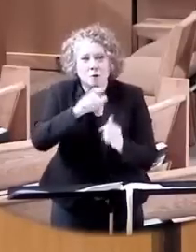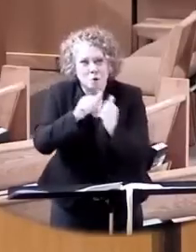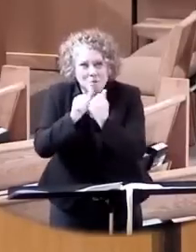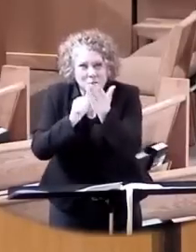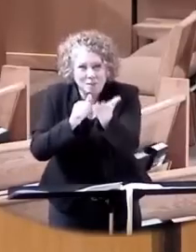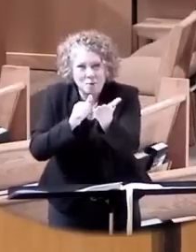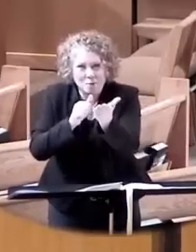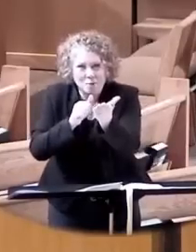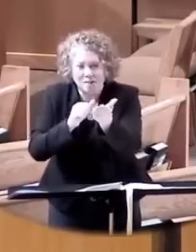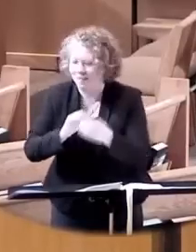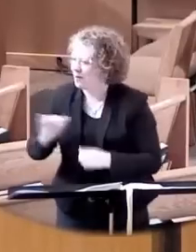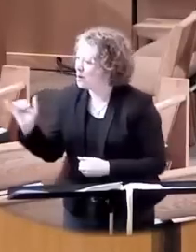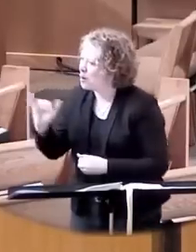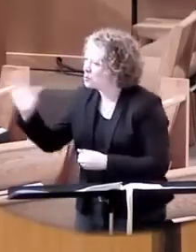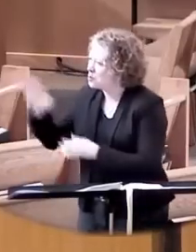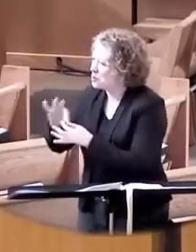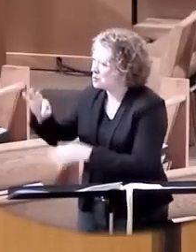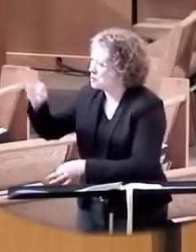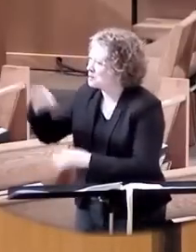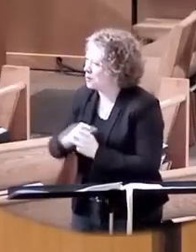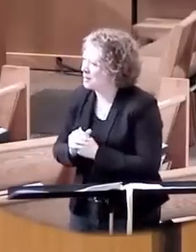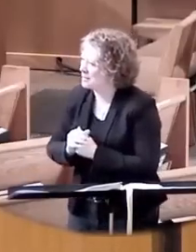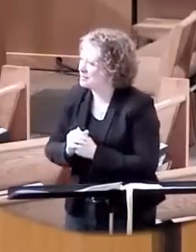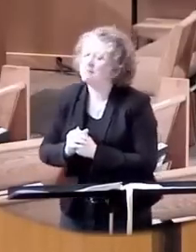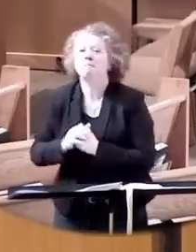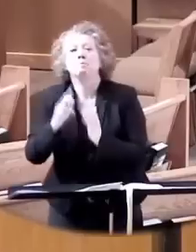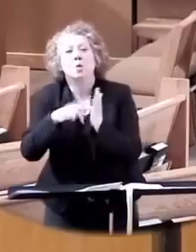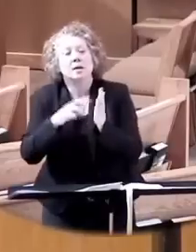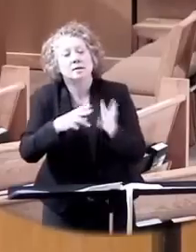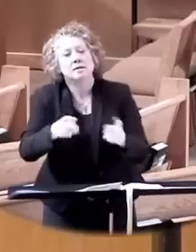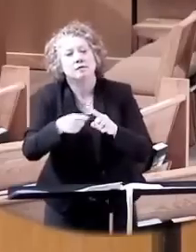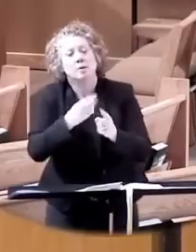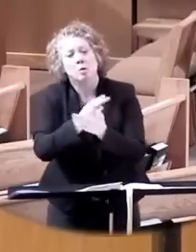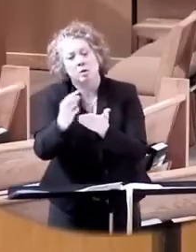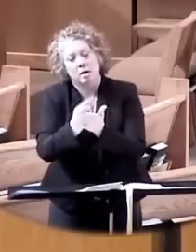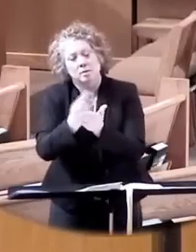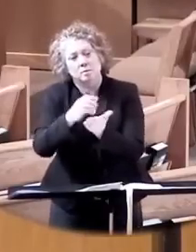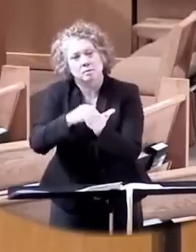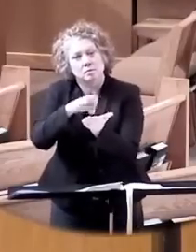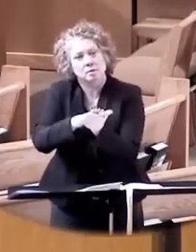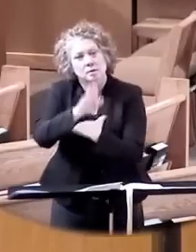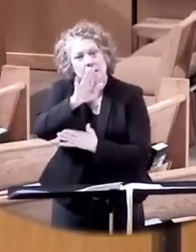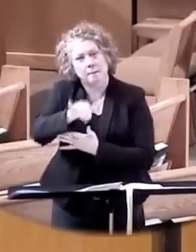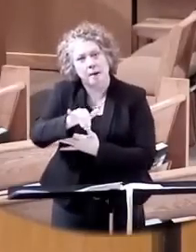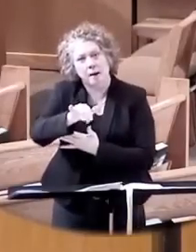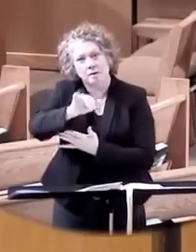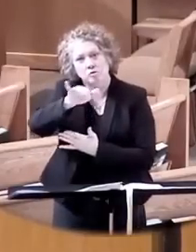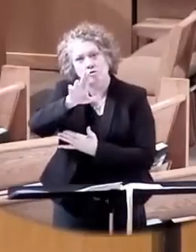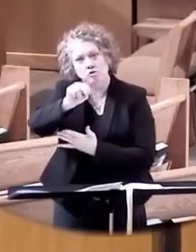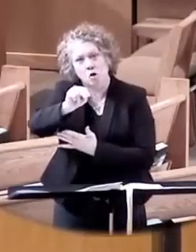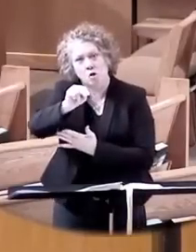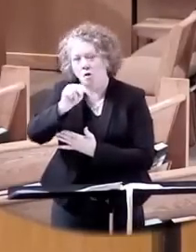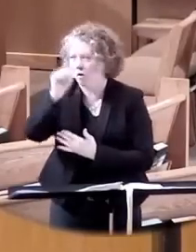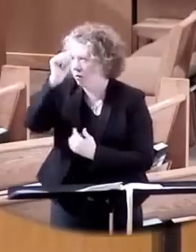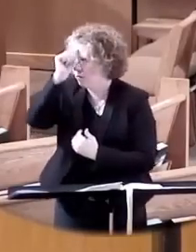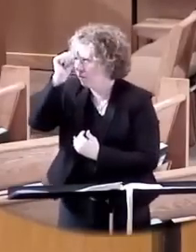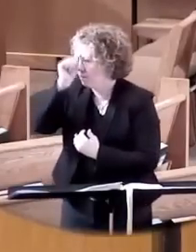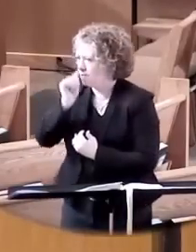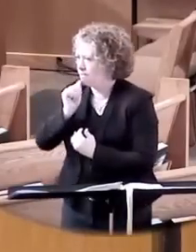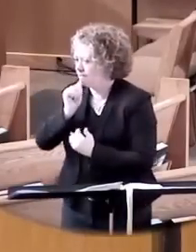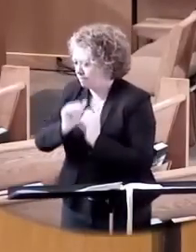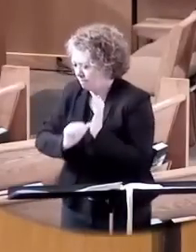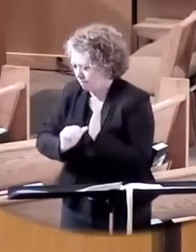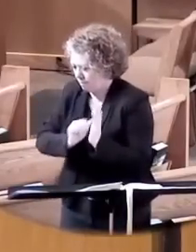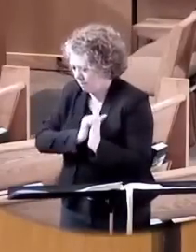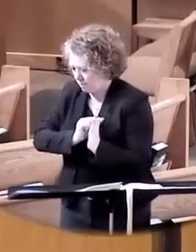With you and with your spirit. A reading from the Holy Gospel according to John. Glory